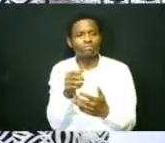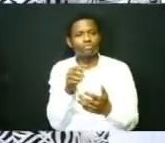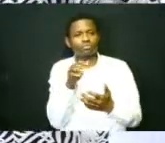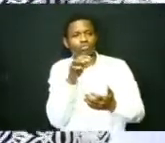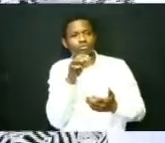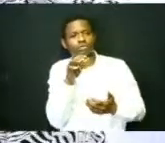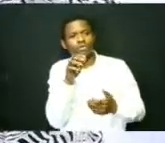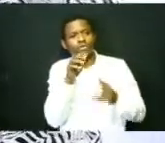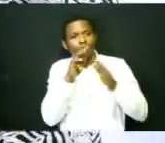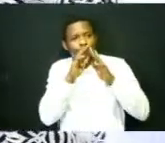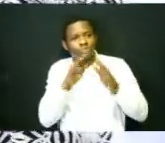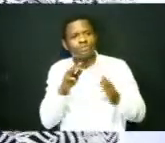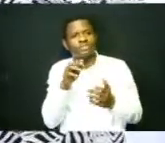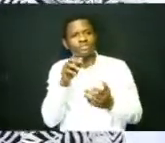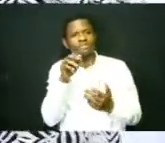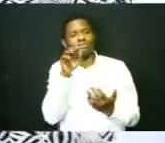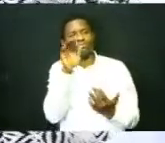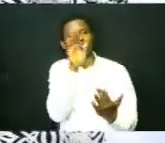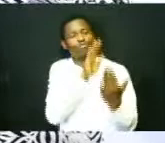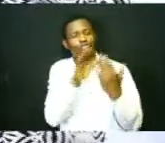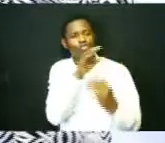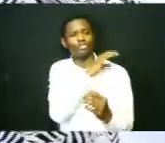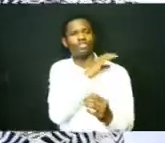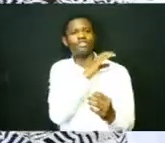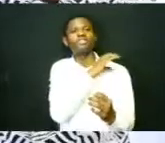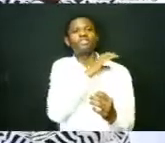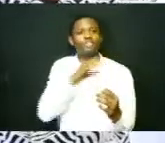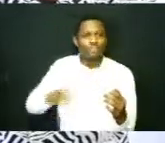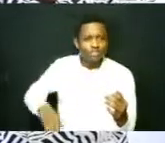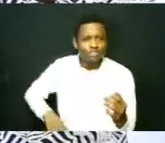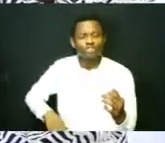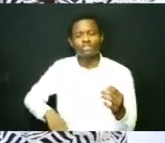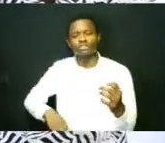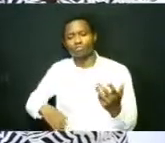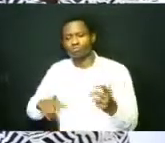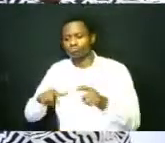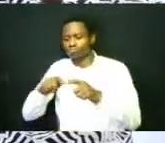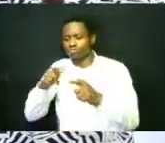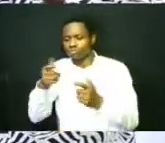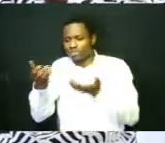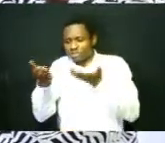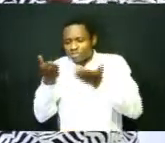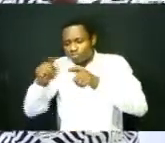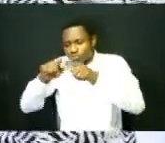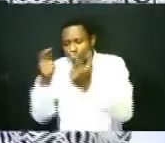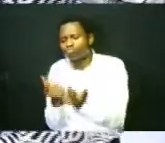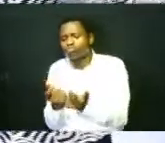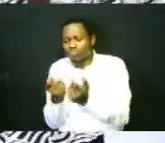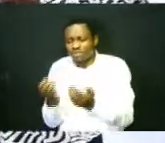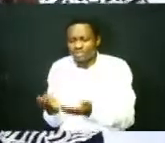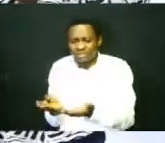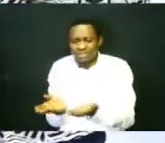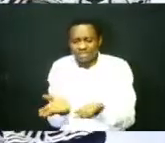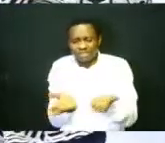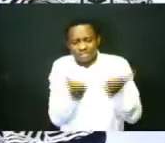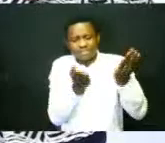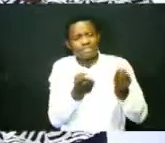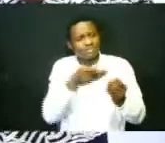God located Daniel. Say he brought him into it.